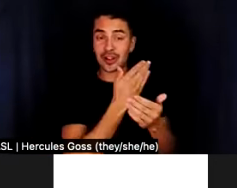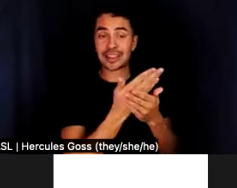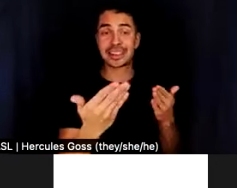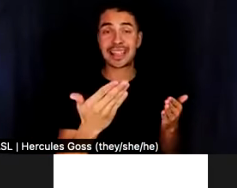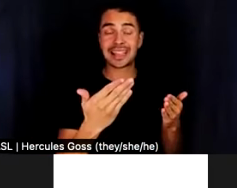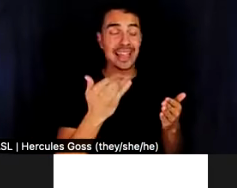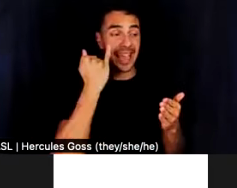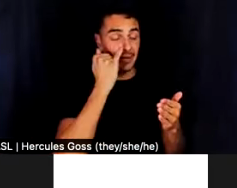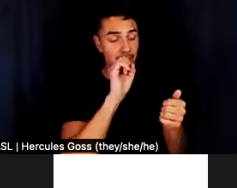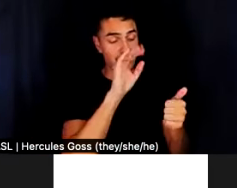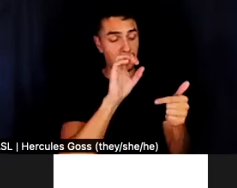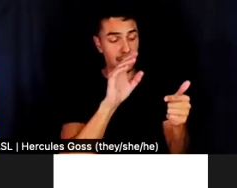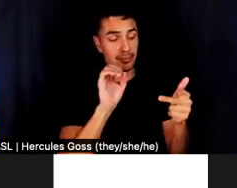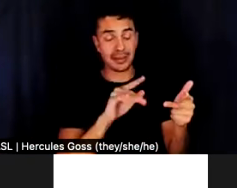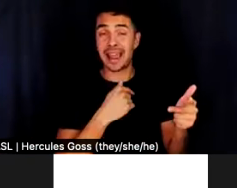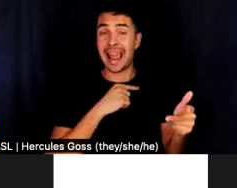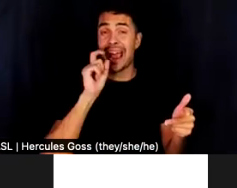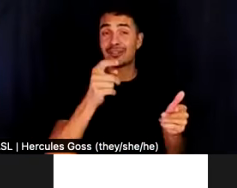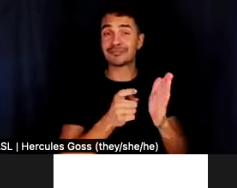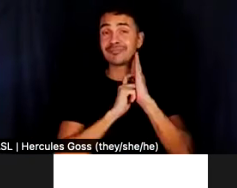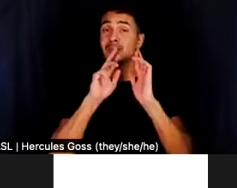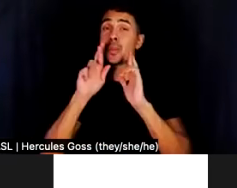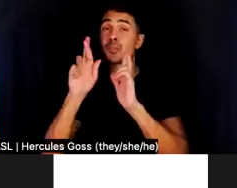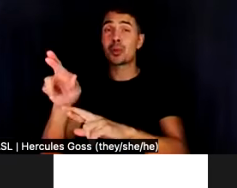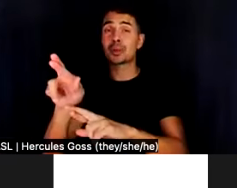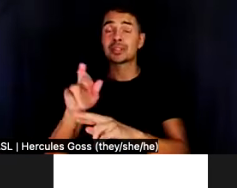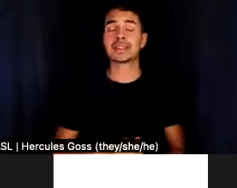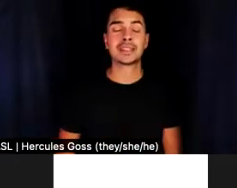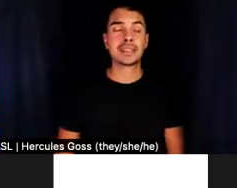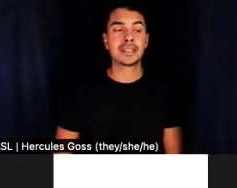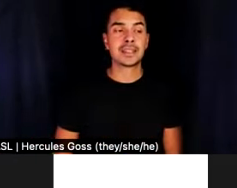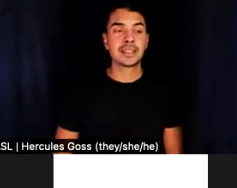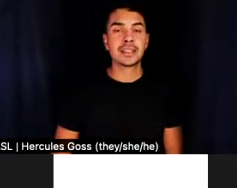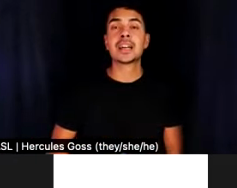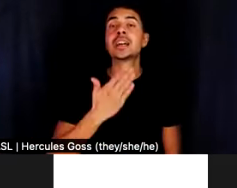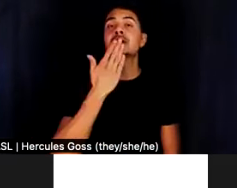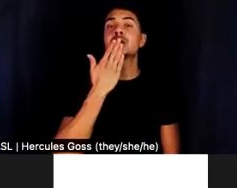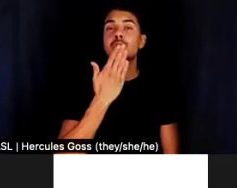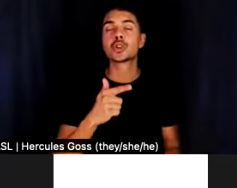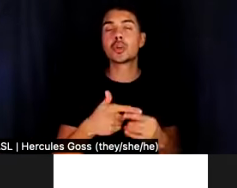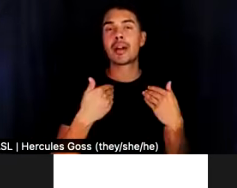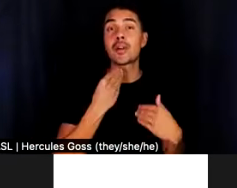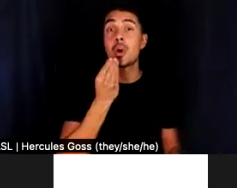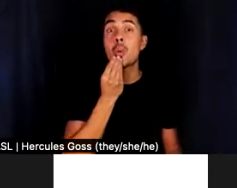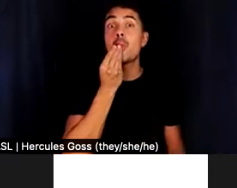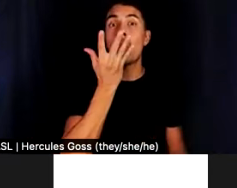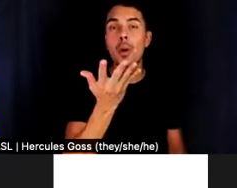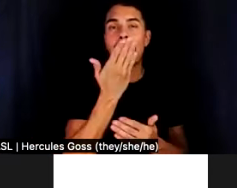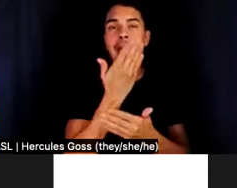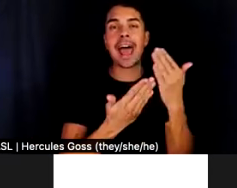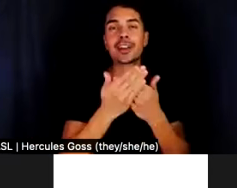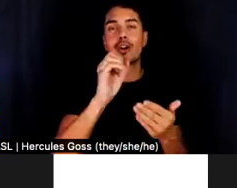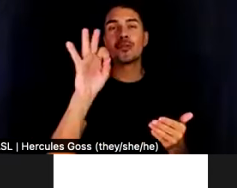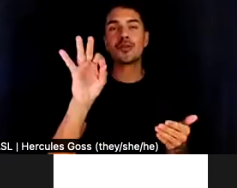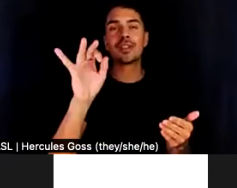report, and it's always good to have a warm handoff, so you're not leaving them. And if